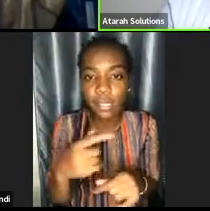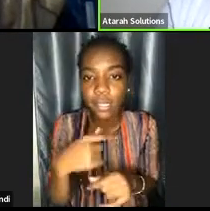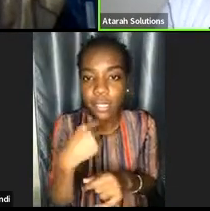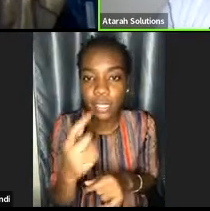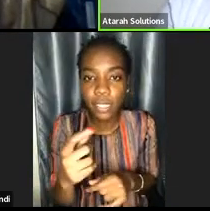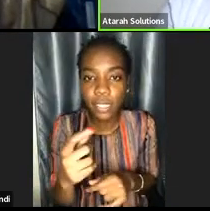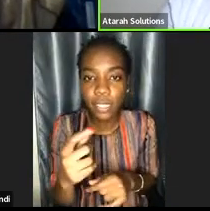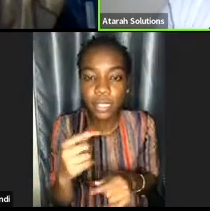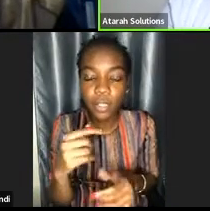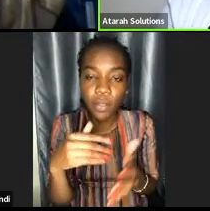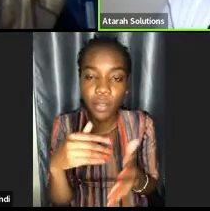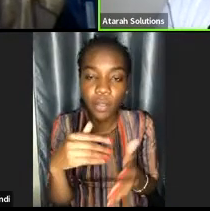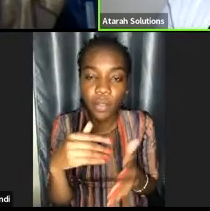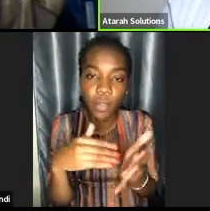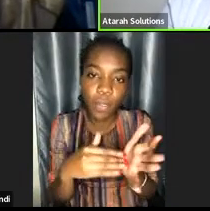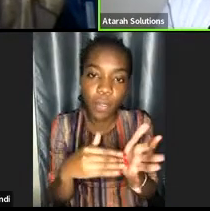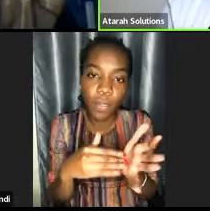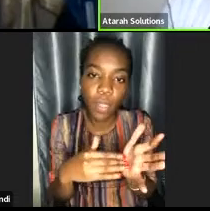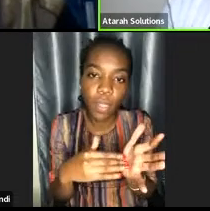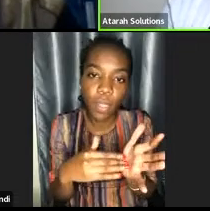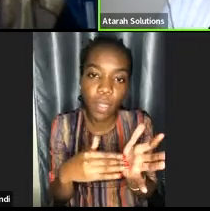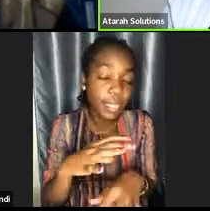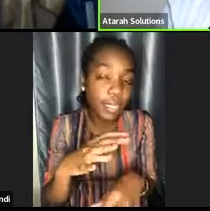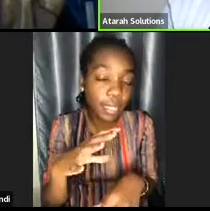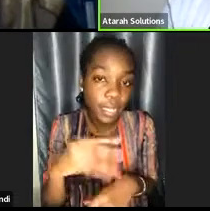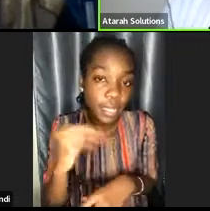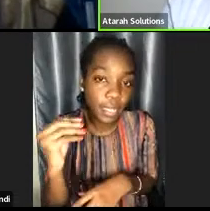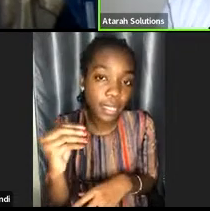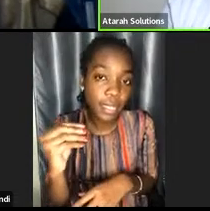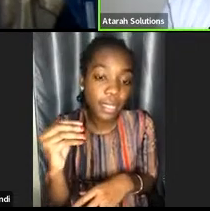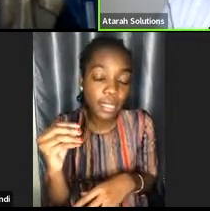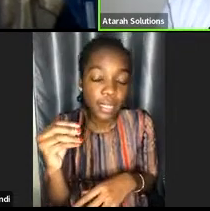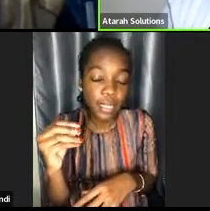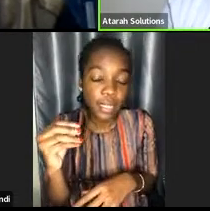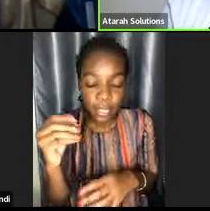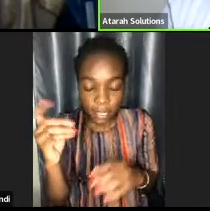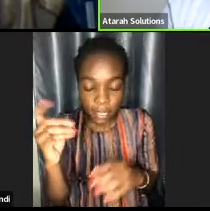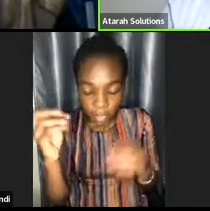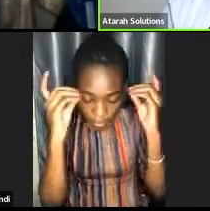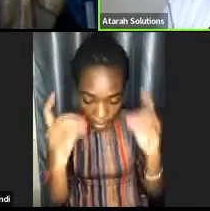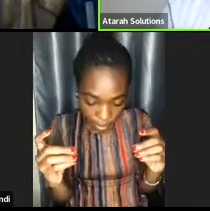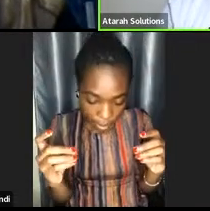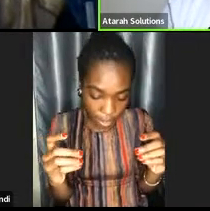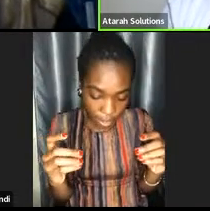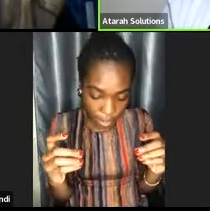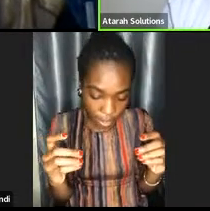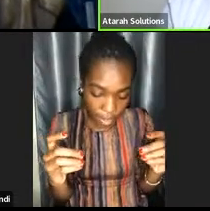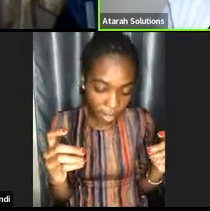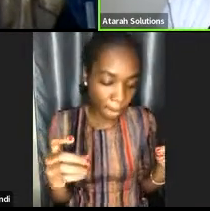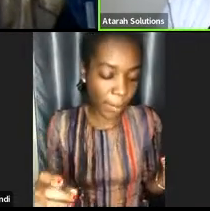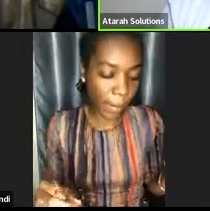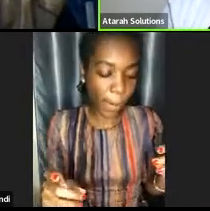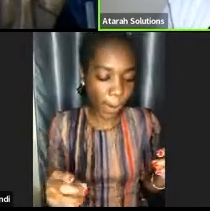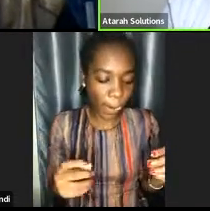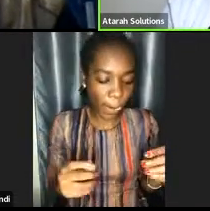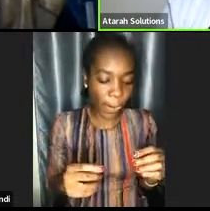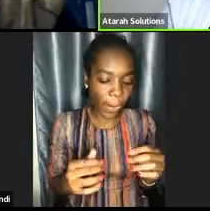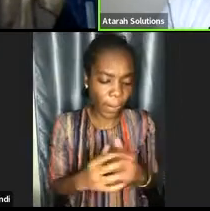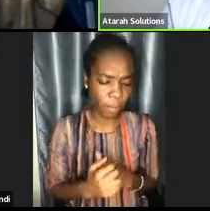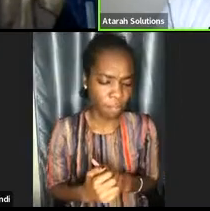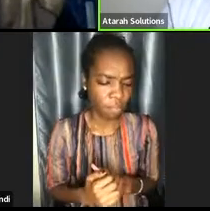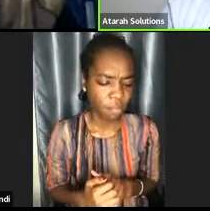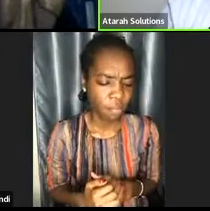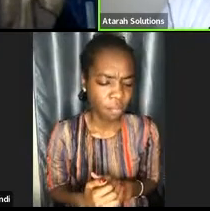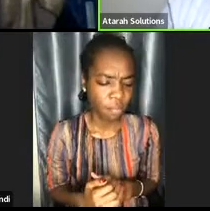take decisions taken to be conclusions that end up employers bleeding money. Can an independent